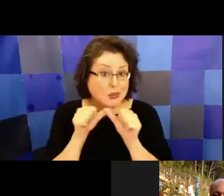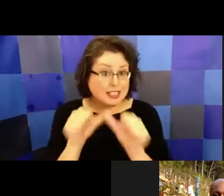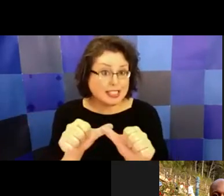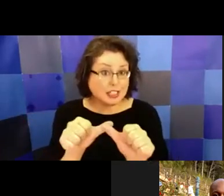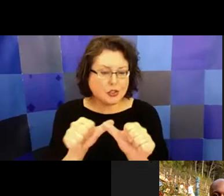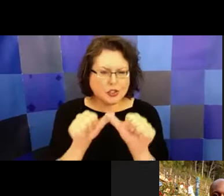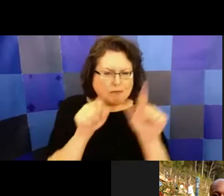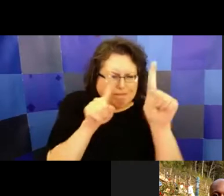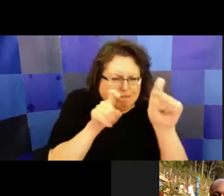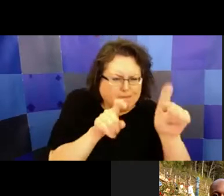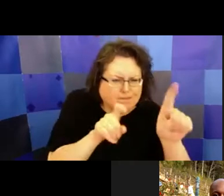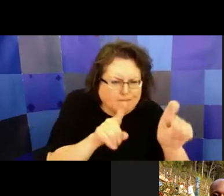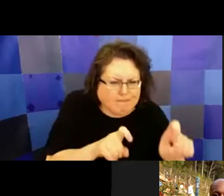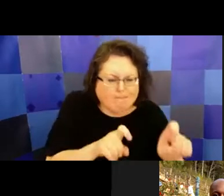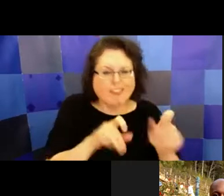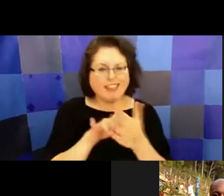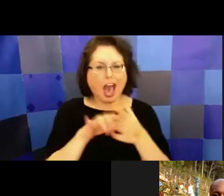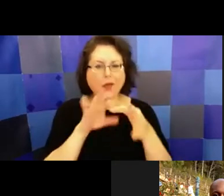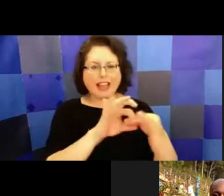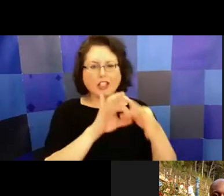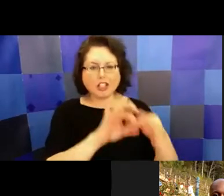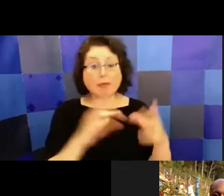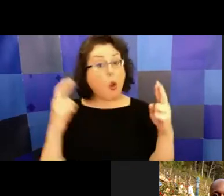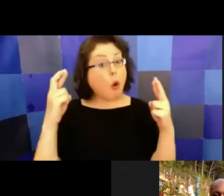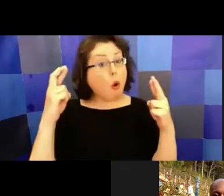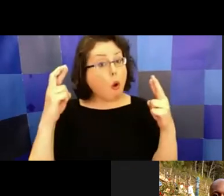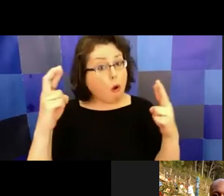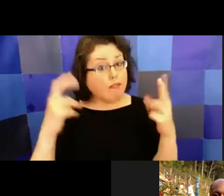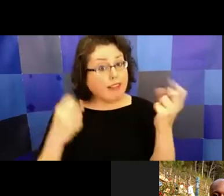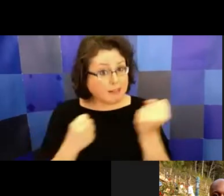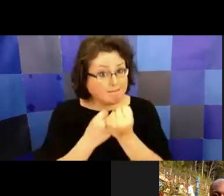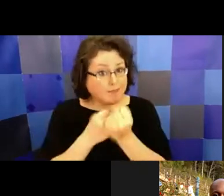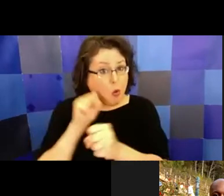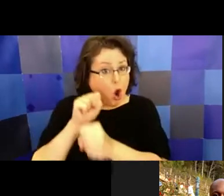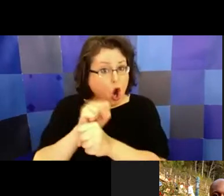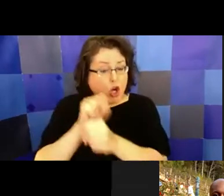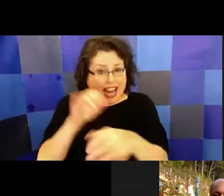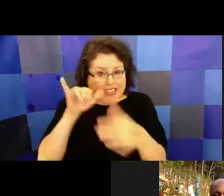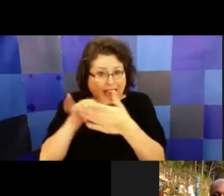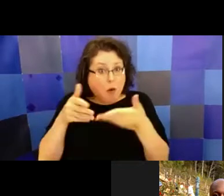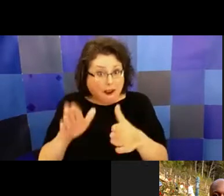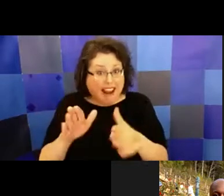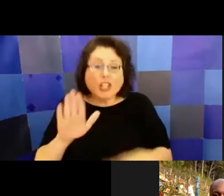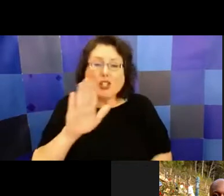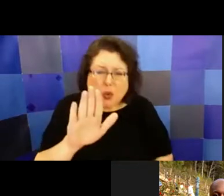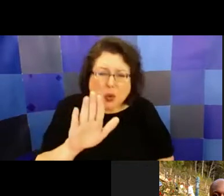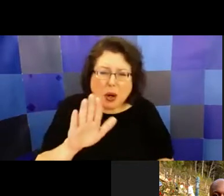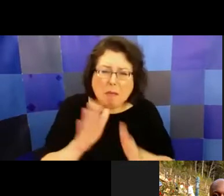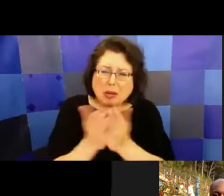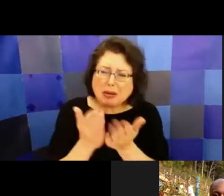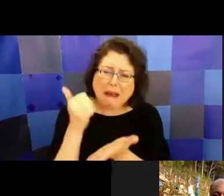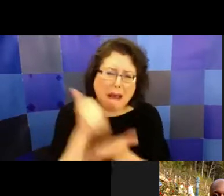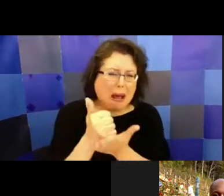interrogate that relationship and to hopefully work in an insurgent way. And your book really helps us